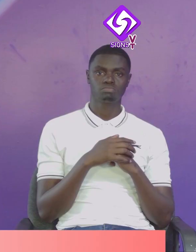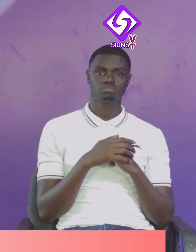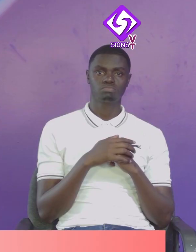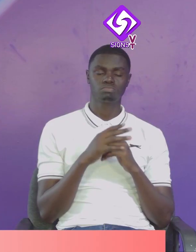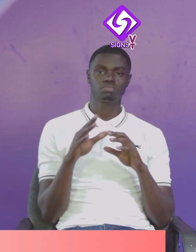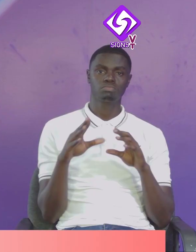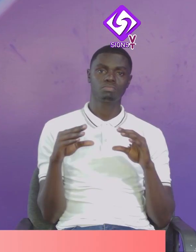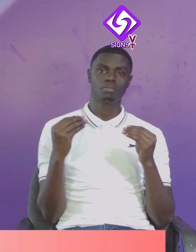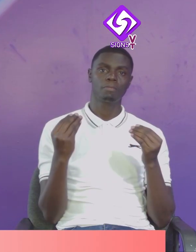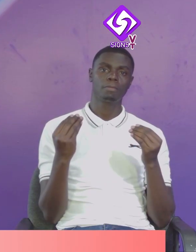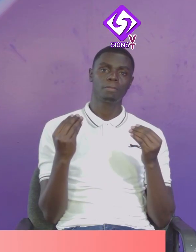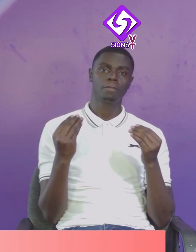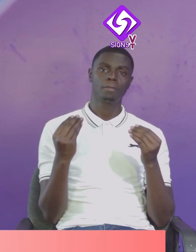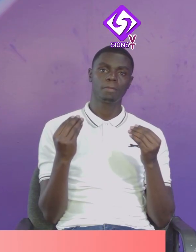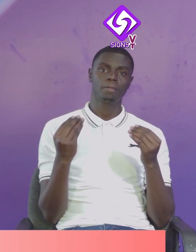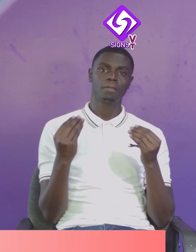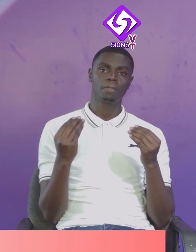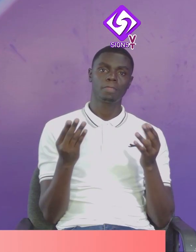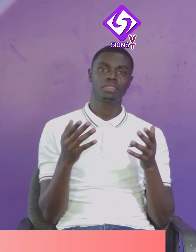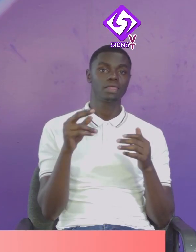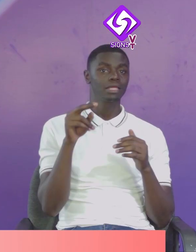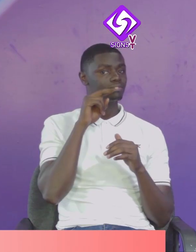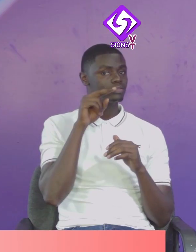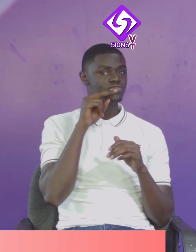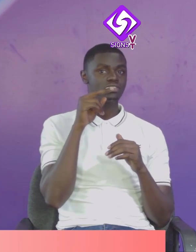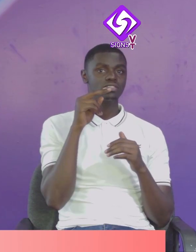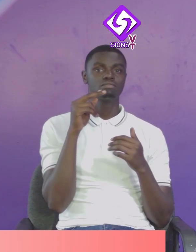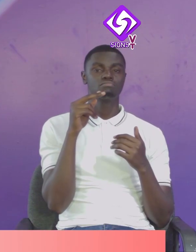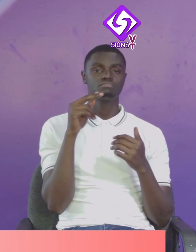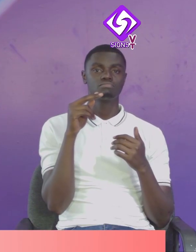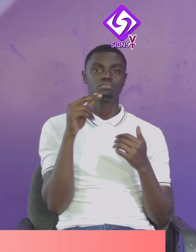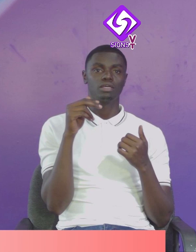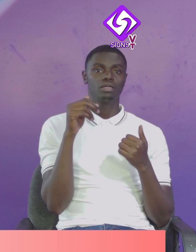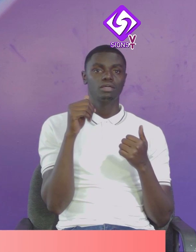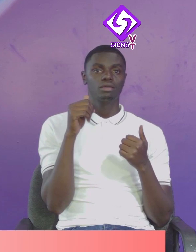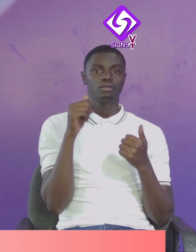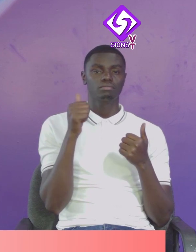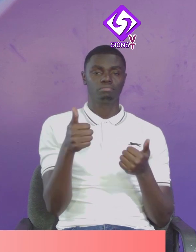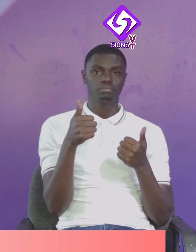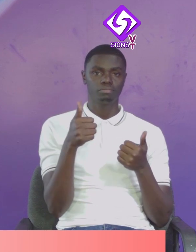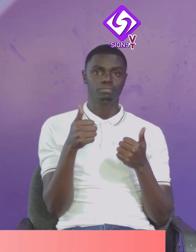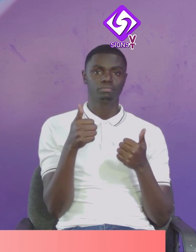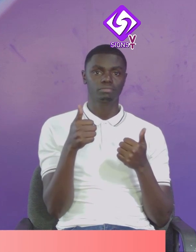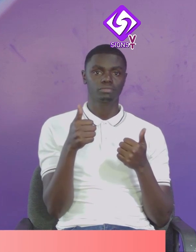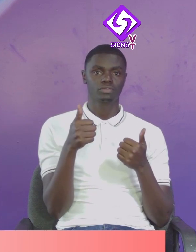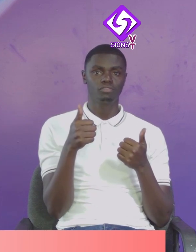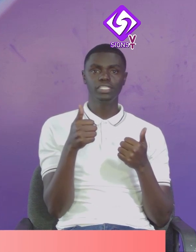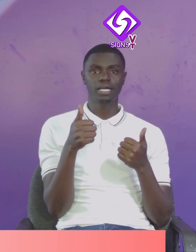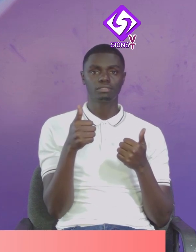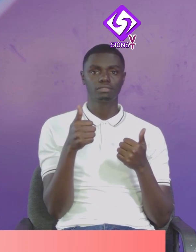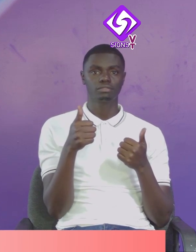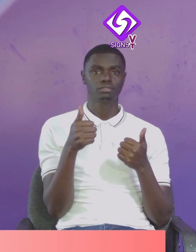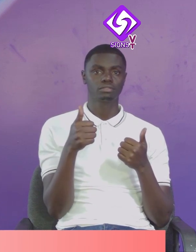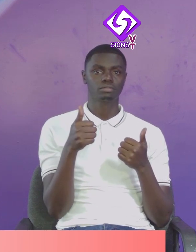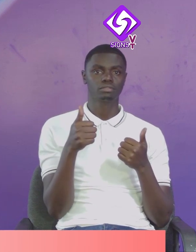give them a chance also. Yes. Though Nigeria are looking as the big boys in this thing, and I also give them